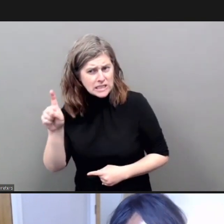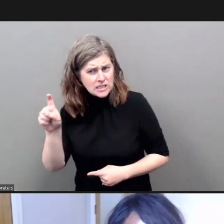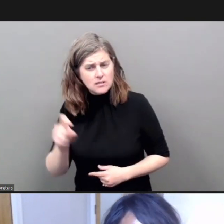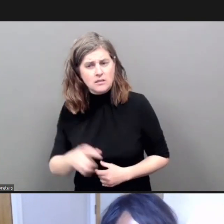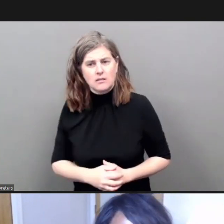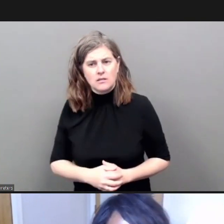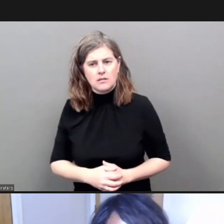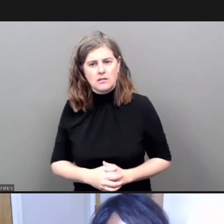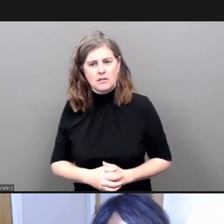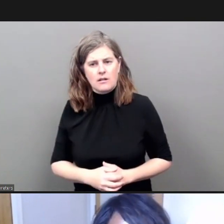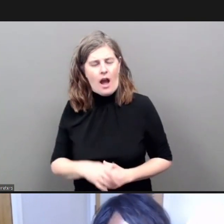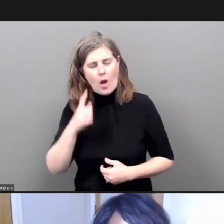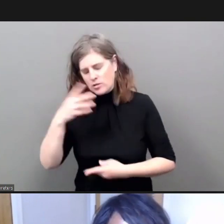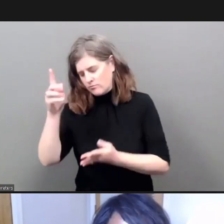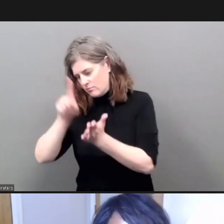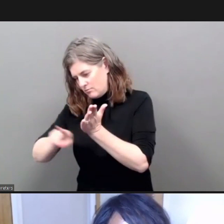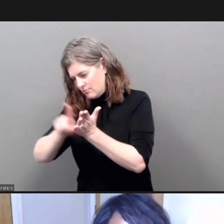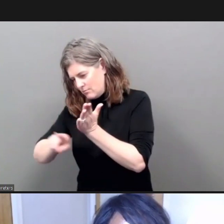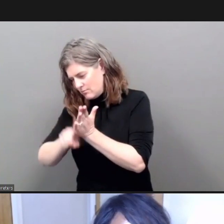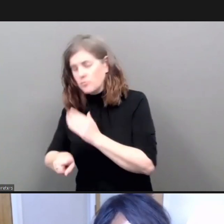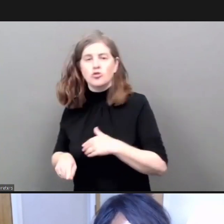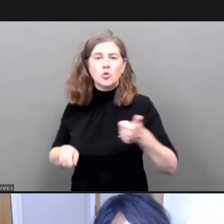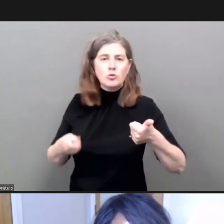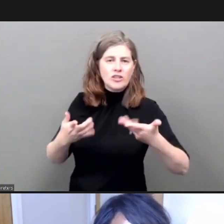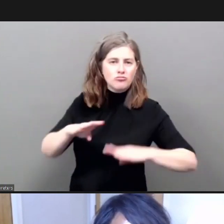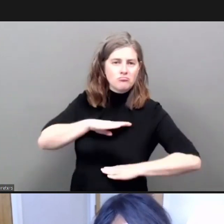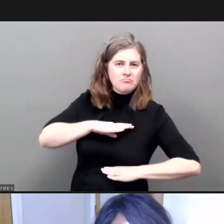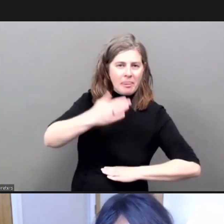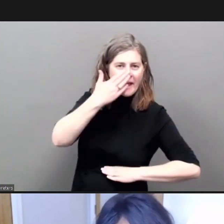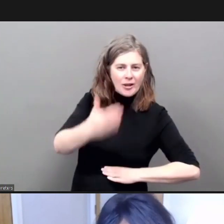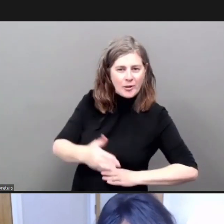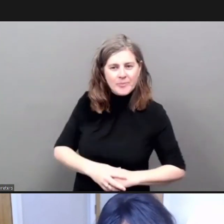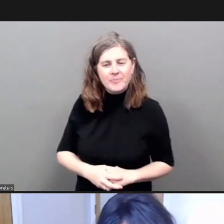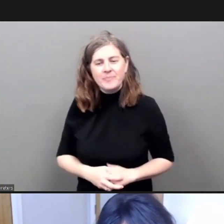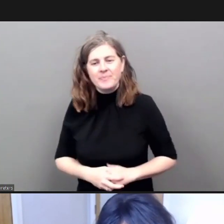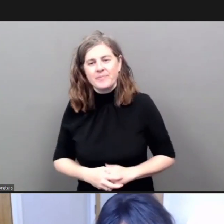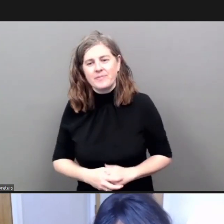I was looking something up. All right.